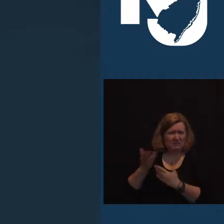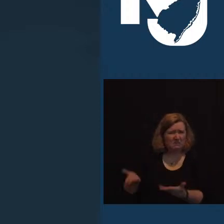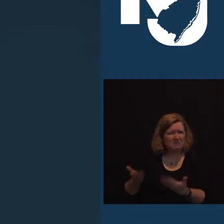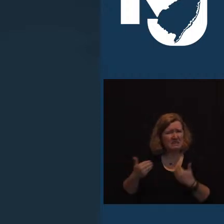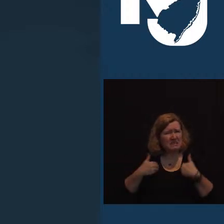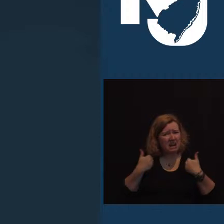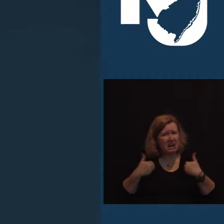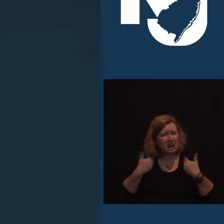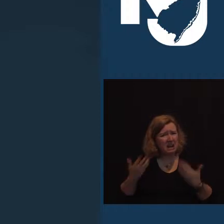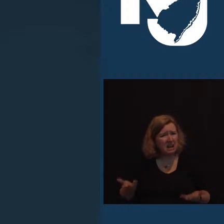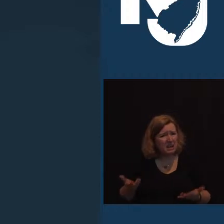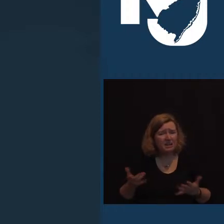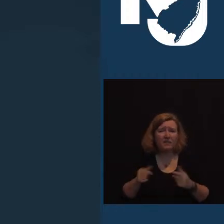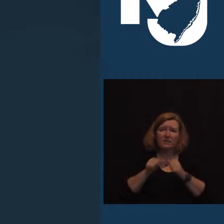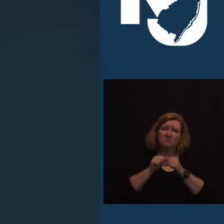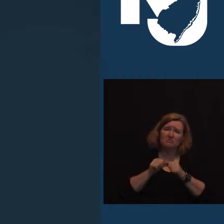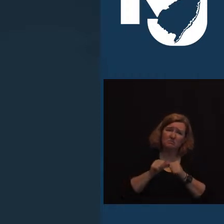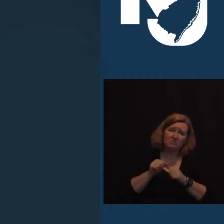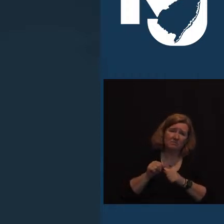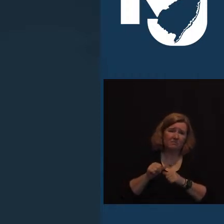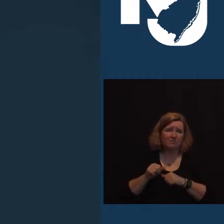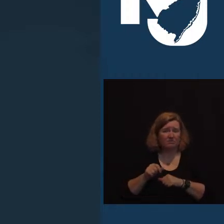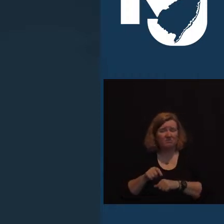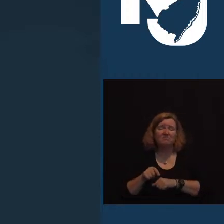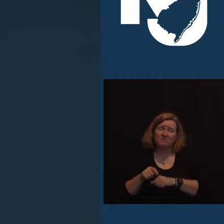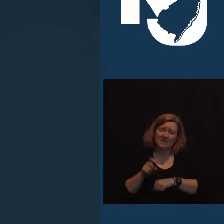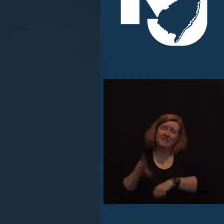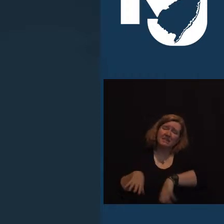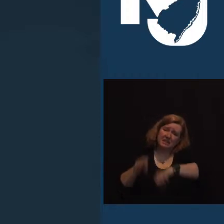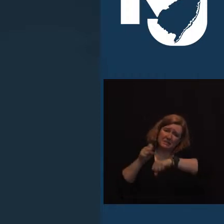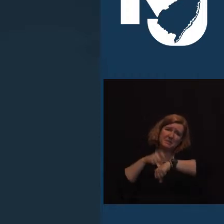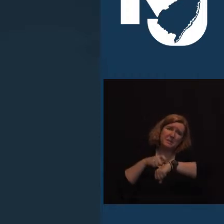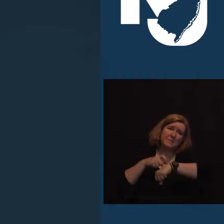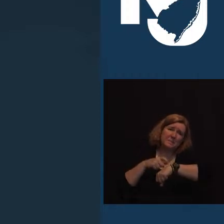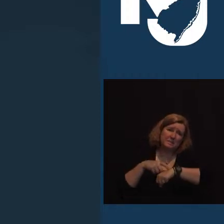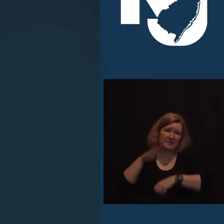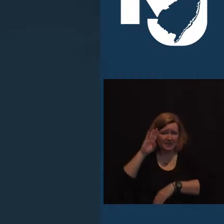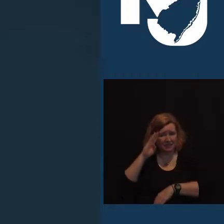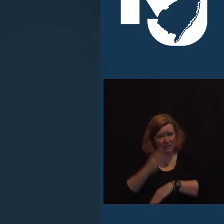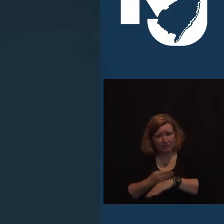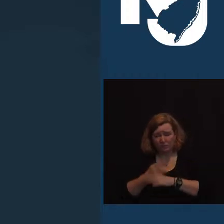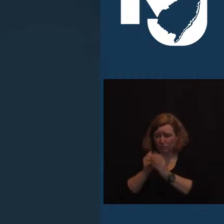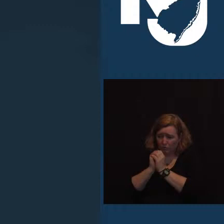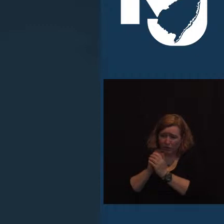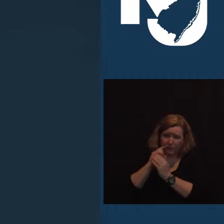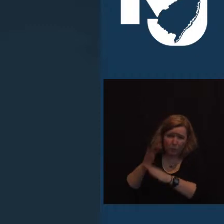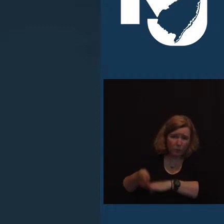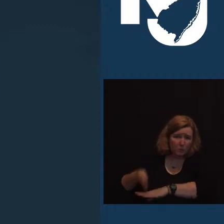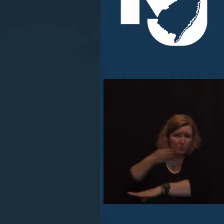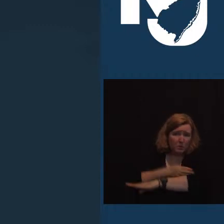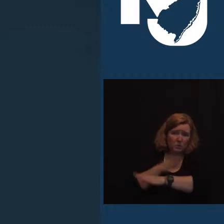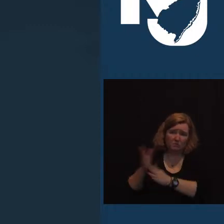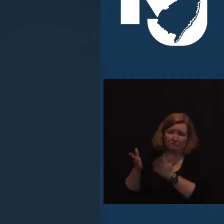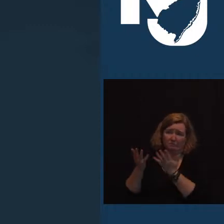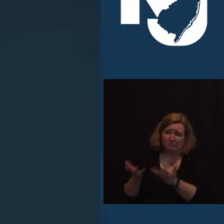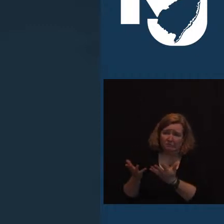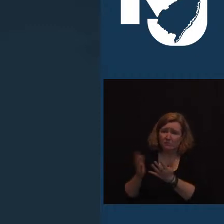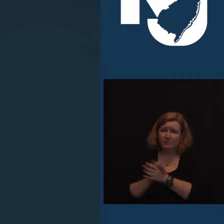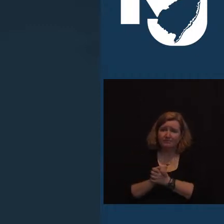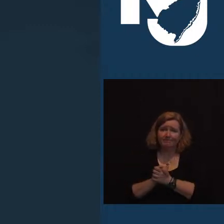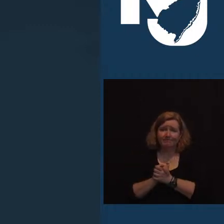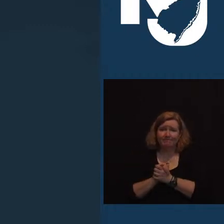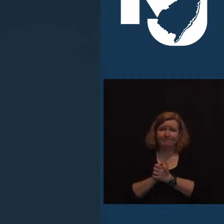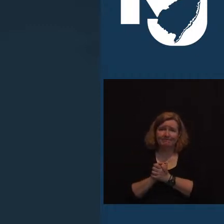you. So we wish Richie Jr. a speedy and complete recovery. Anne Marie is also survived by her mom and